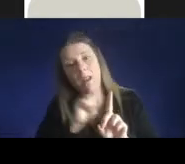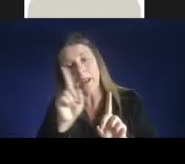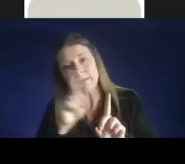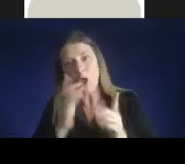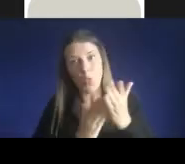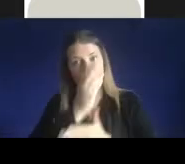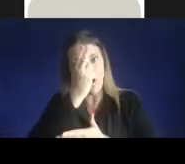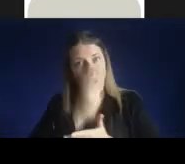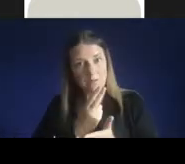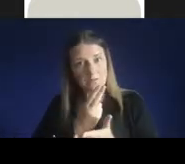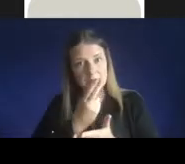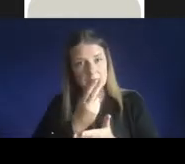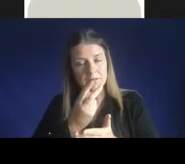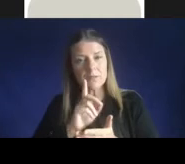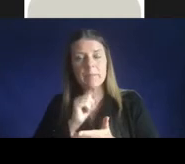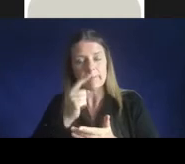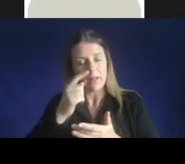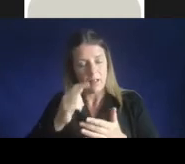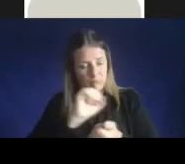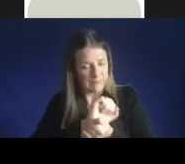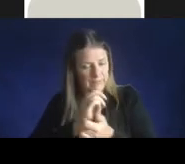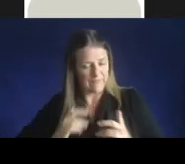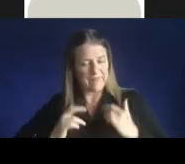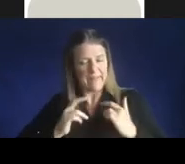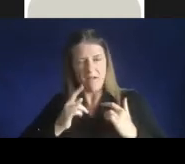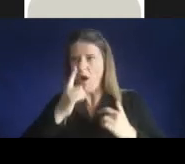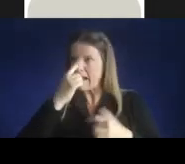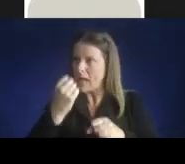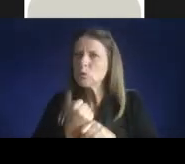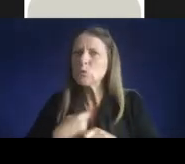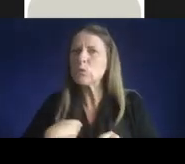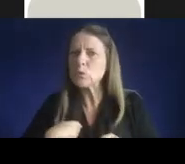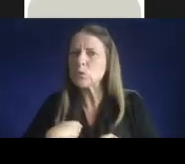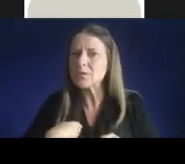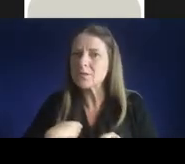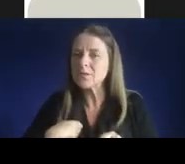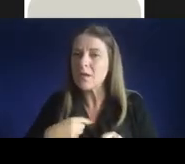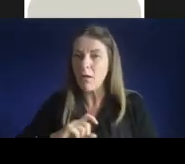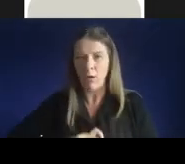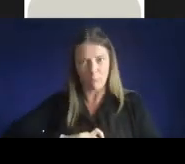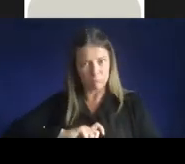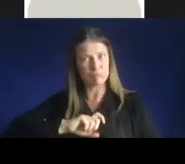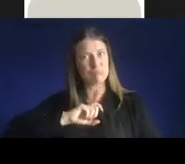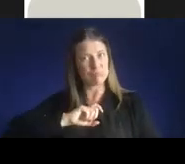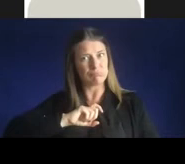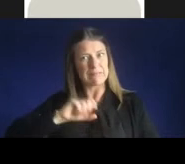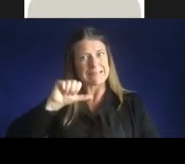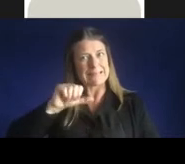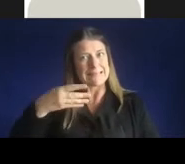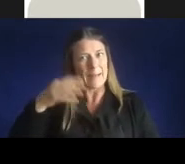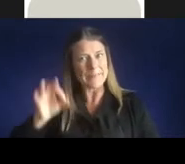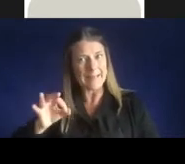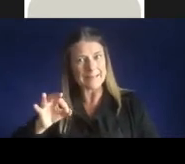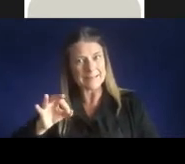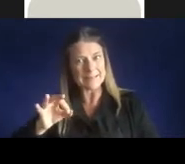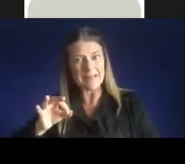in 77% of participants, improved confidence and self-esteem in 69%, and improved